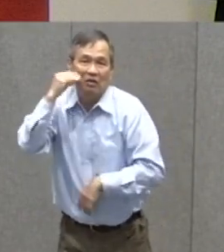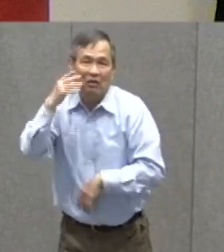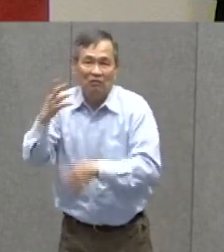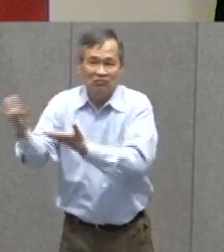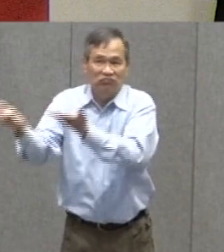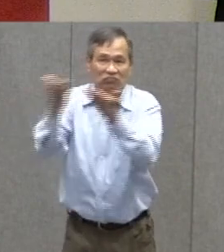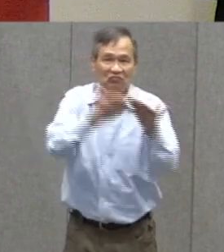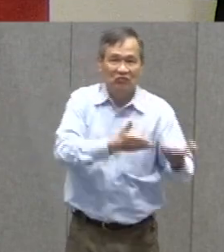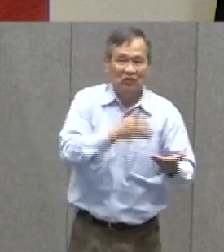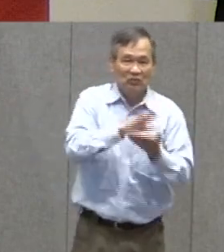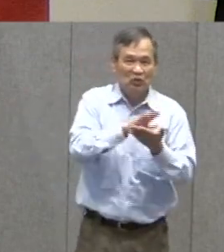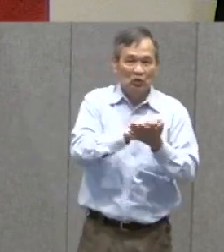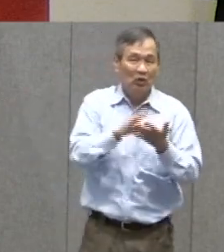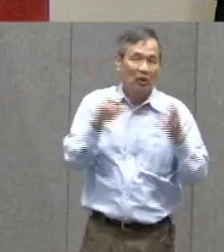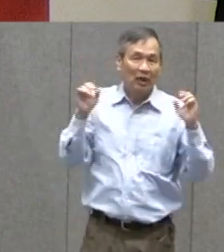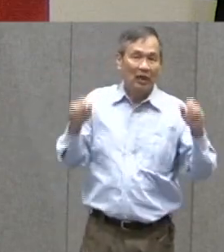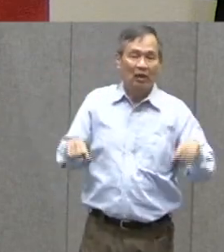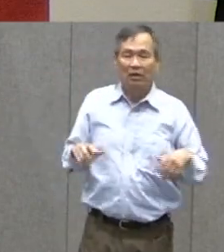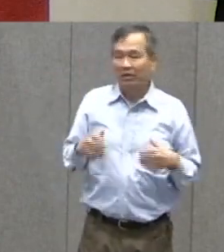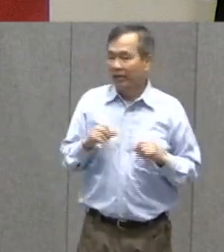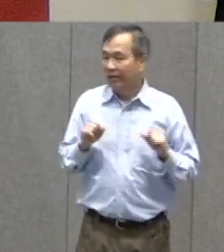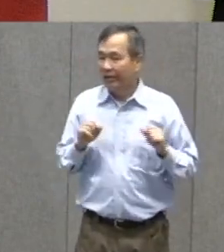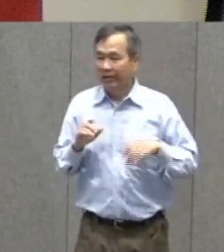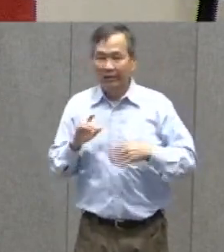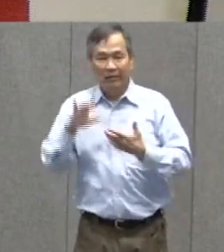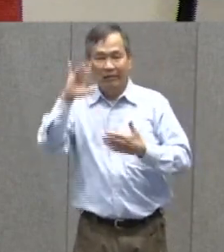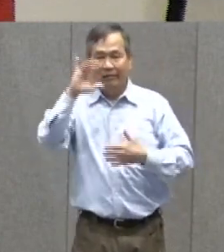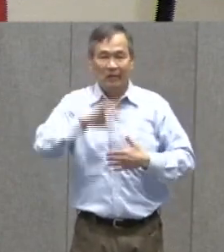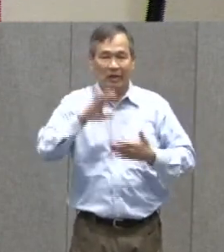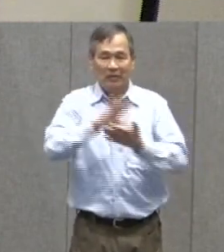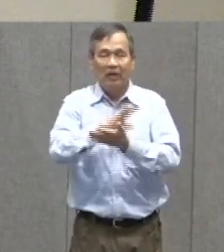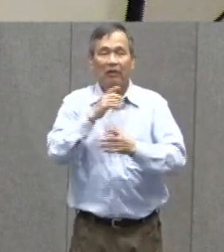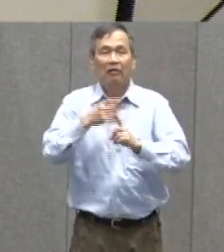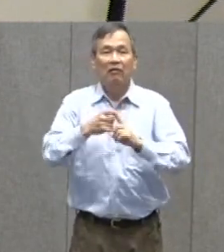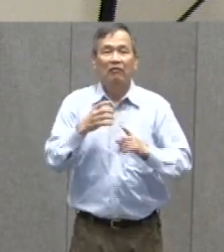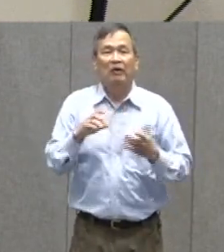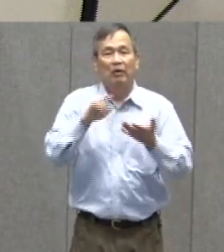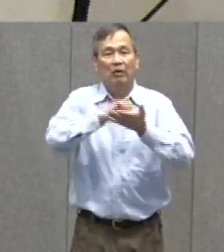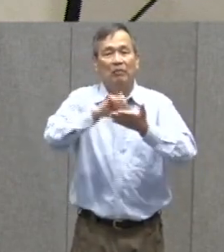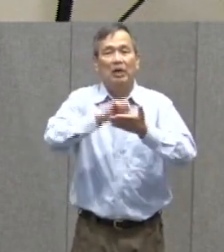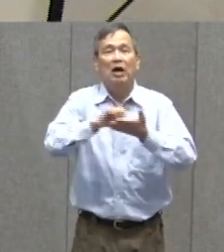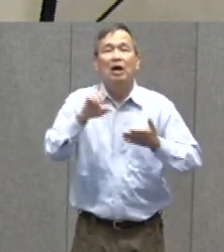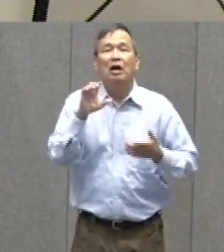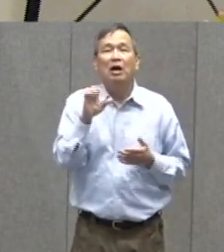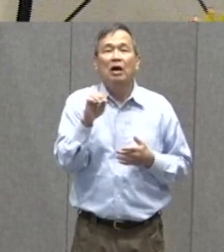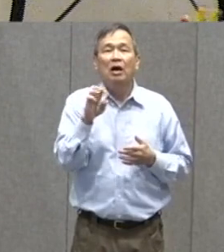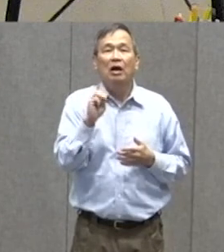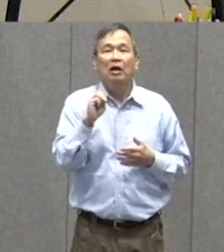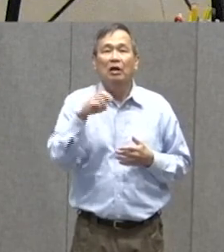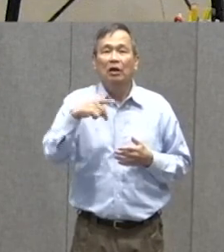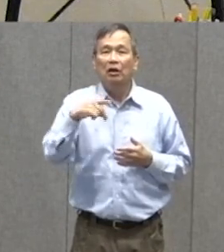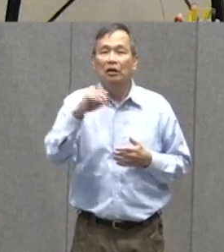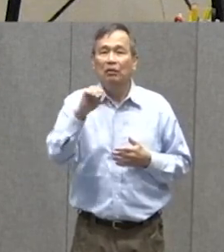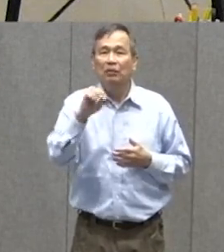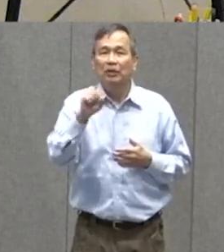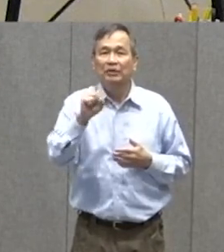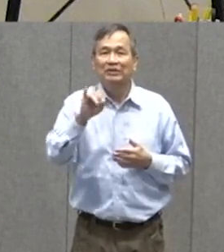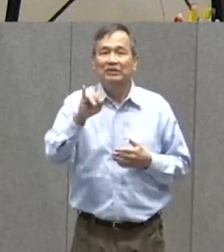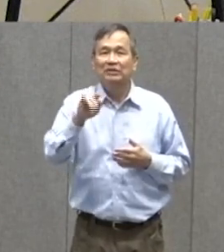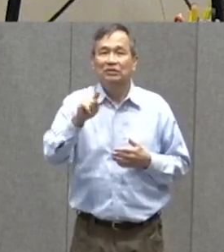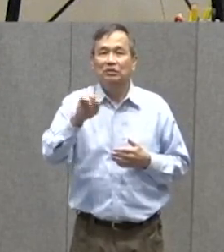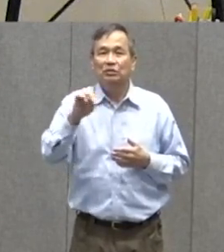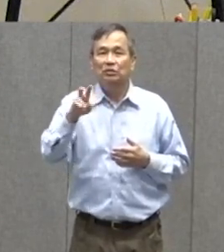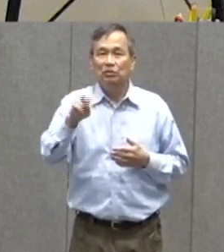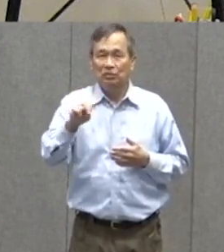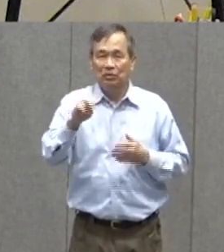you can get something else, but you can use a blank sheet of paper from your composition book. You can also use any type of piece of